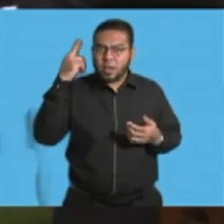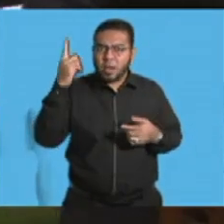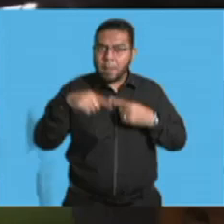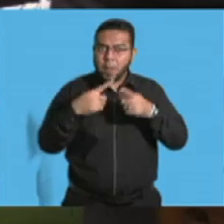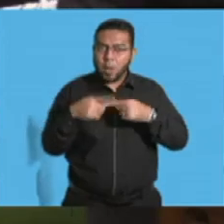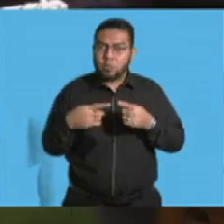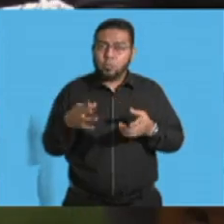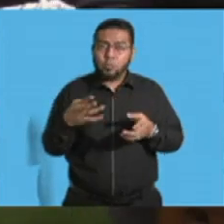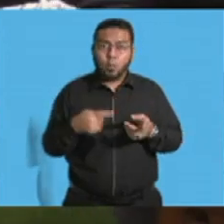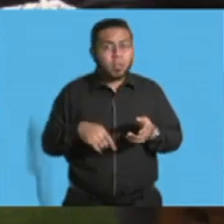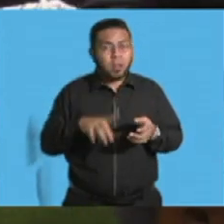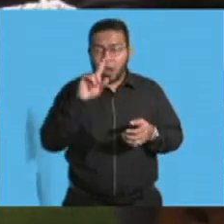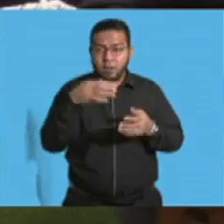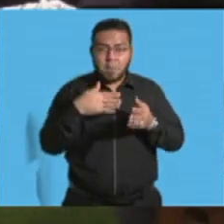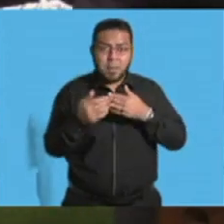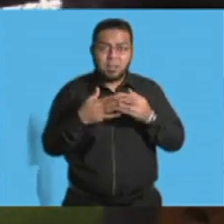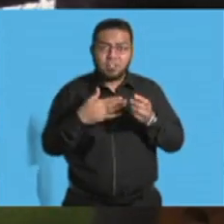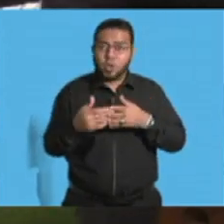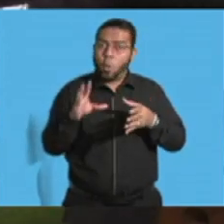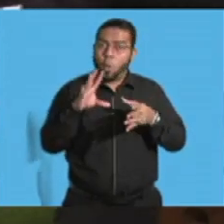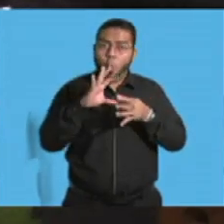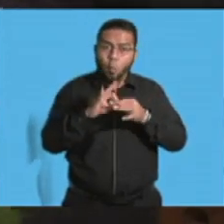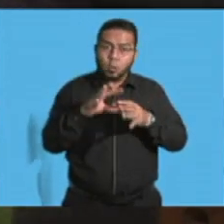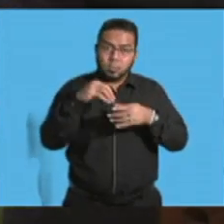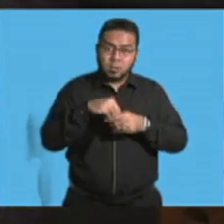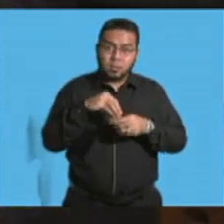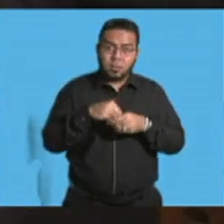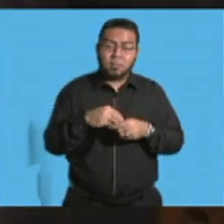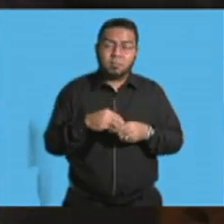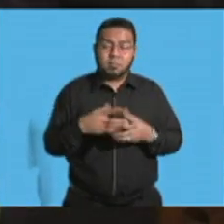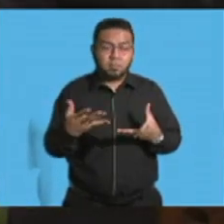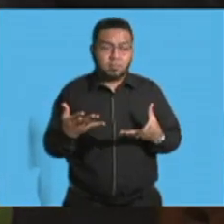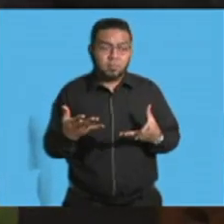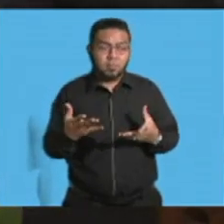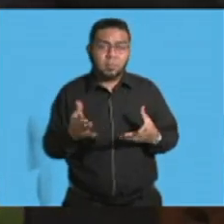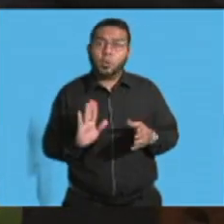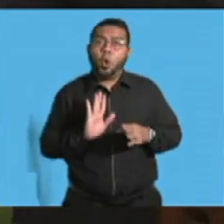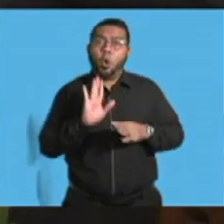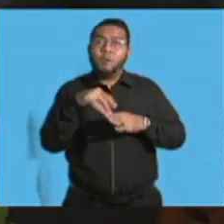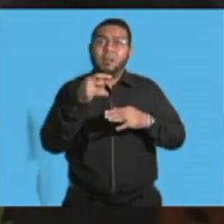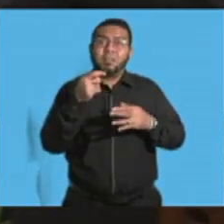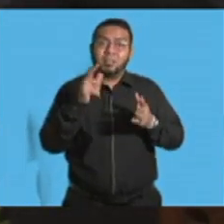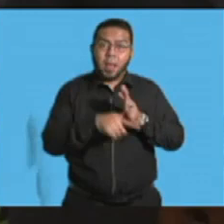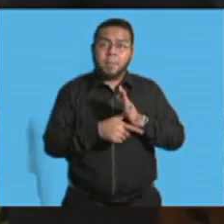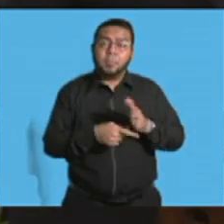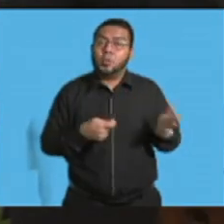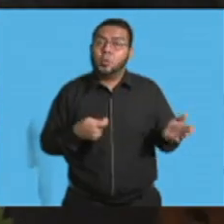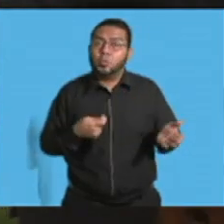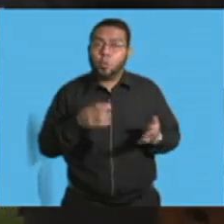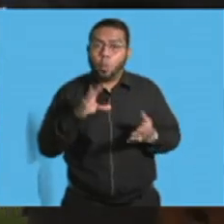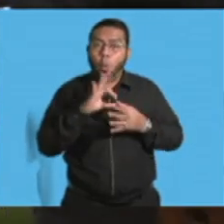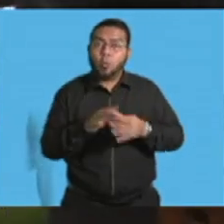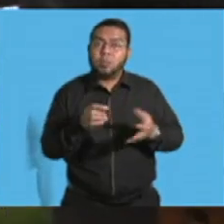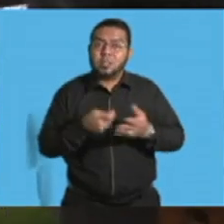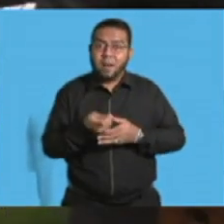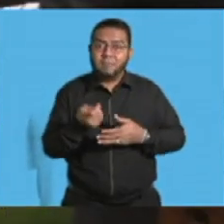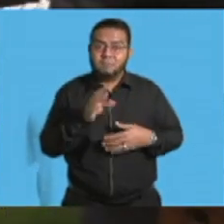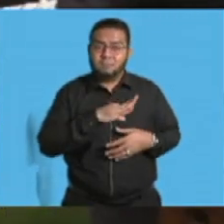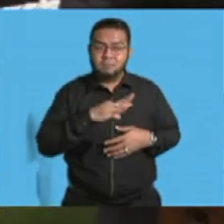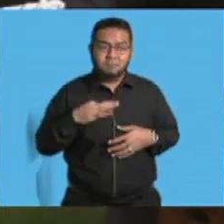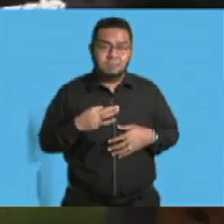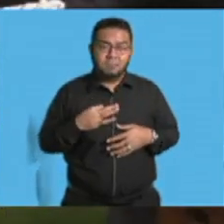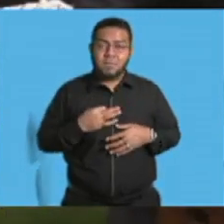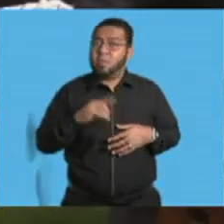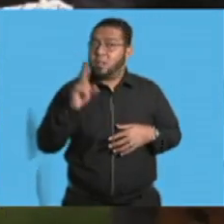the country when they can't even manage their own internal affairs? Even deciding upon paying overtime to their own staff. Madam Speaker, this is what Sodelpa is